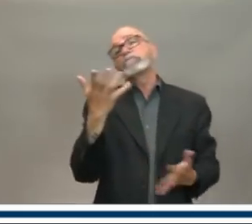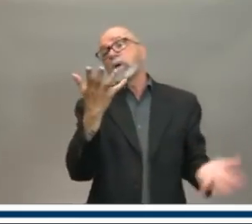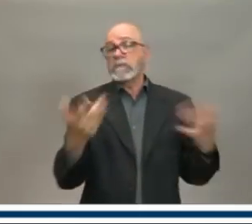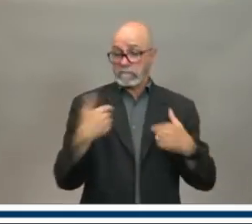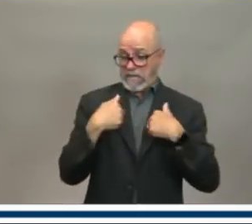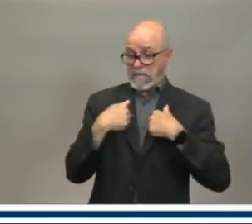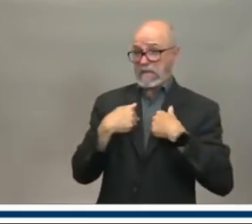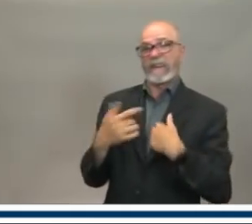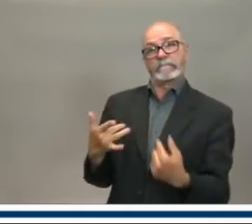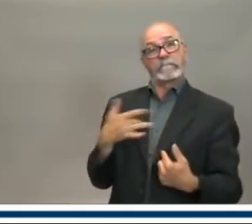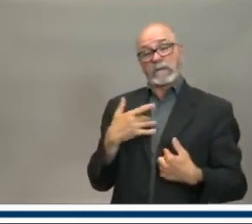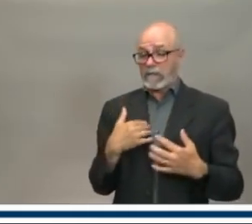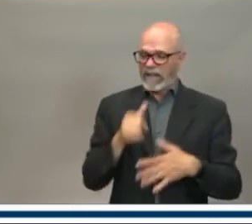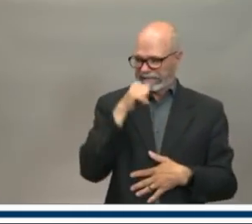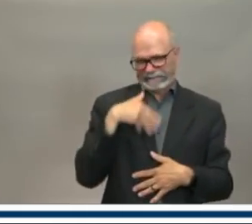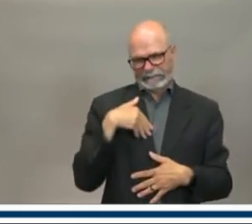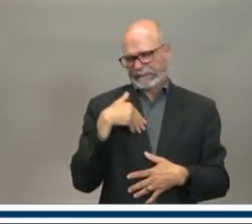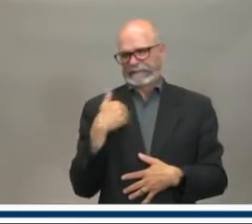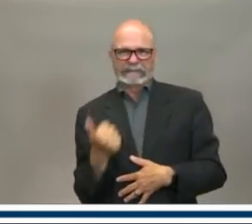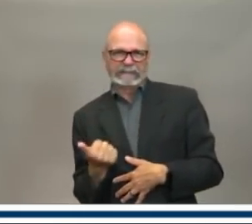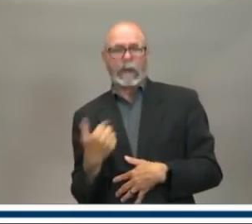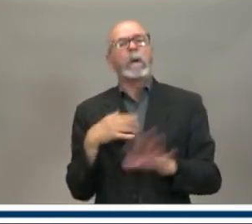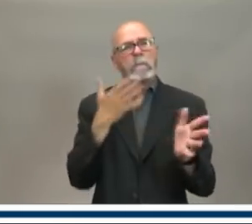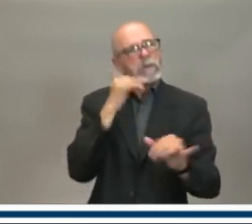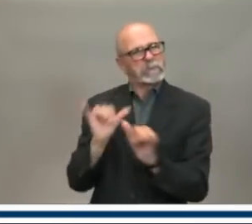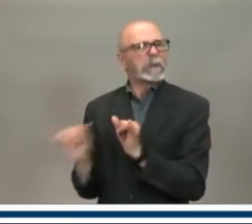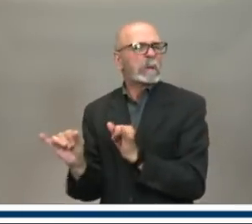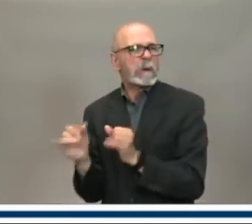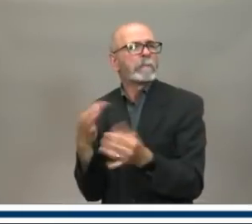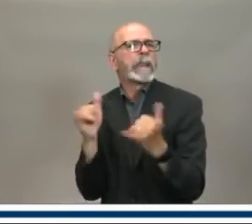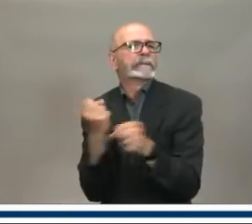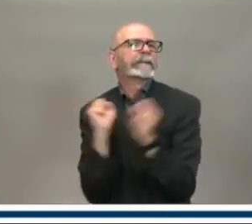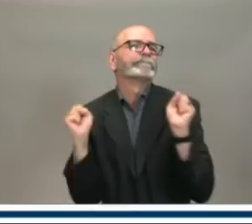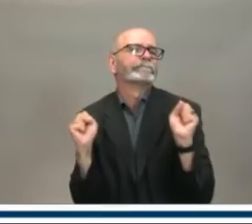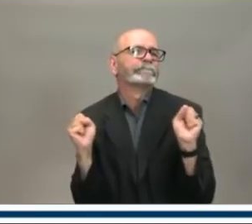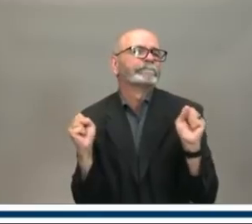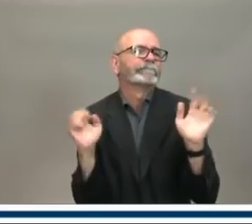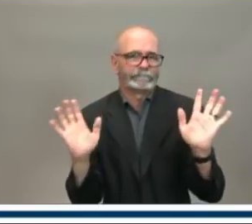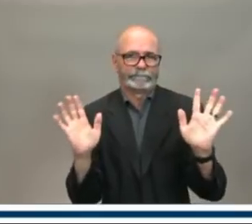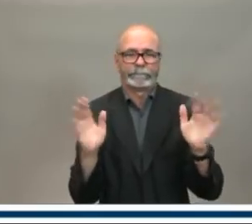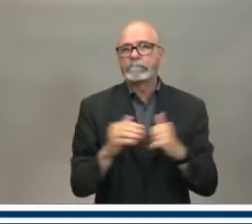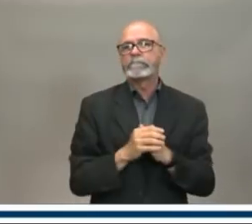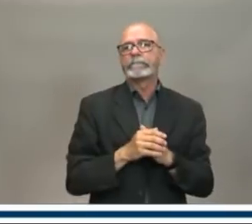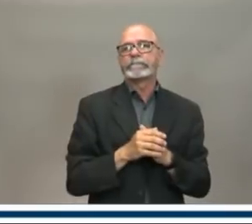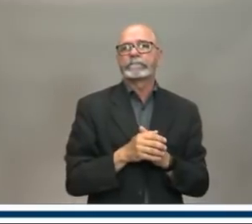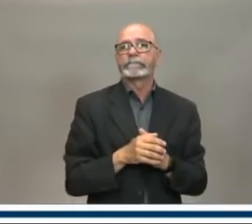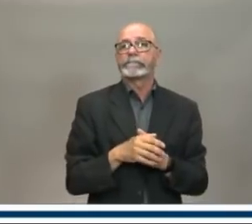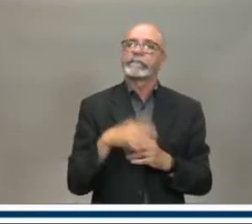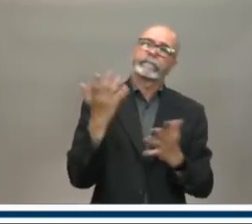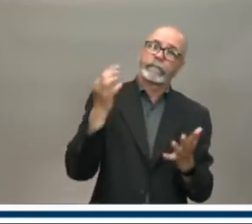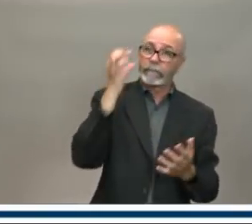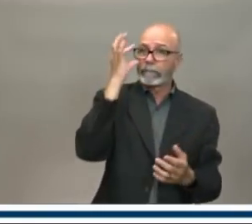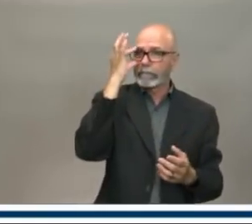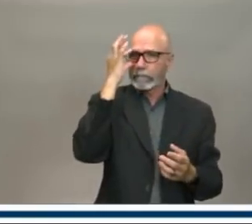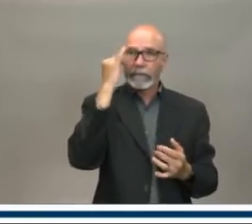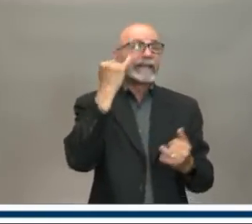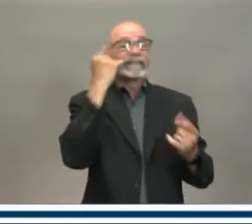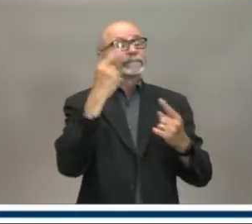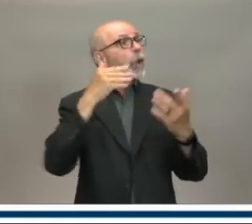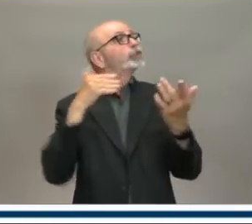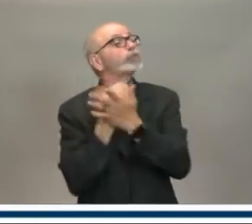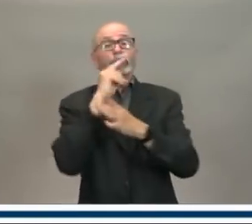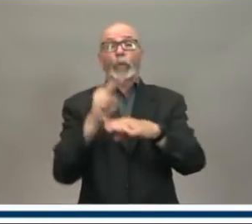need to stay home. We need to look at a part of our new normal is how we bring people together in groups, especially large